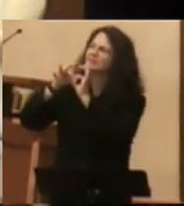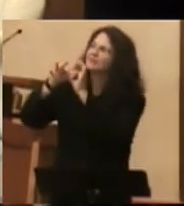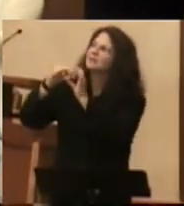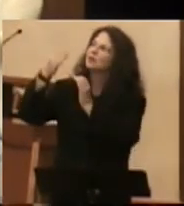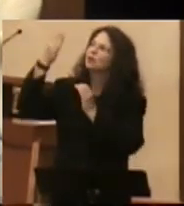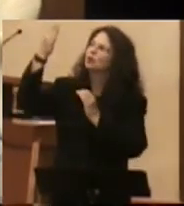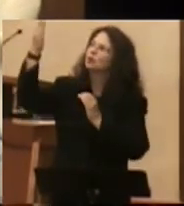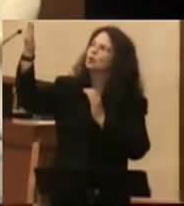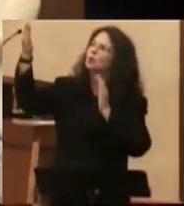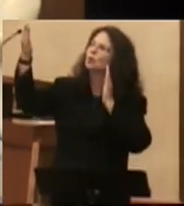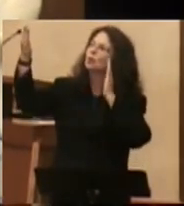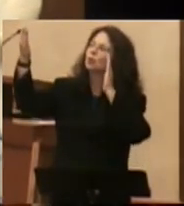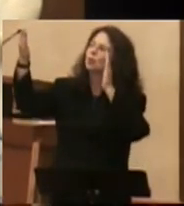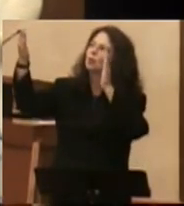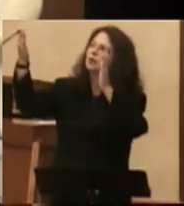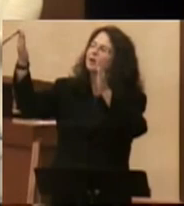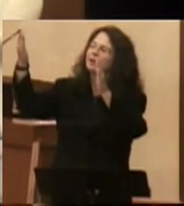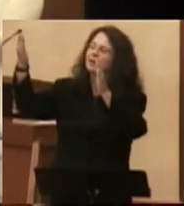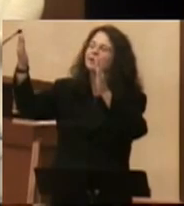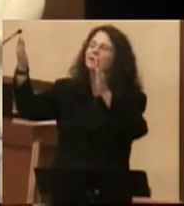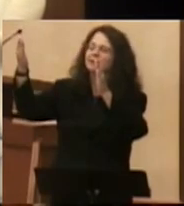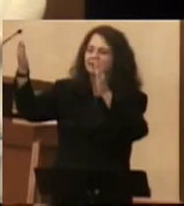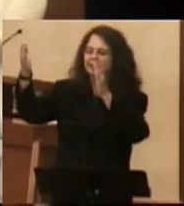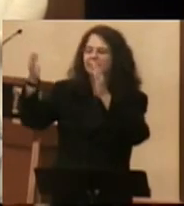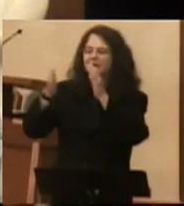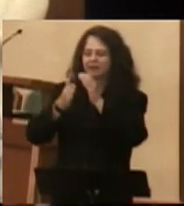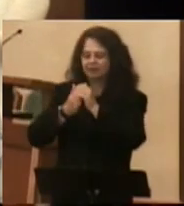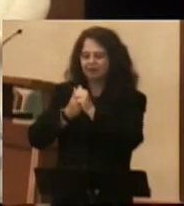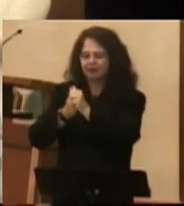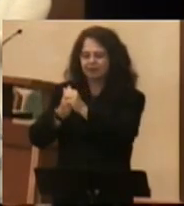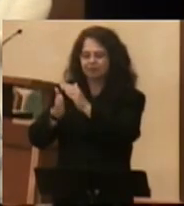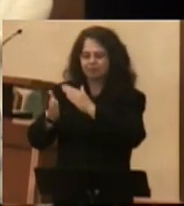shall know the way.